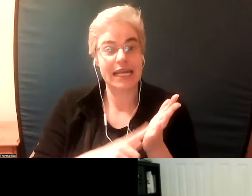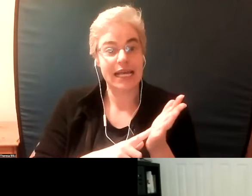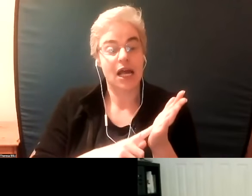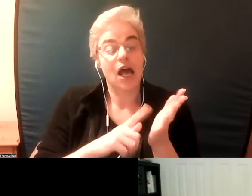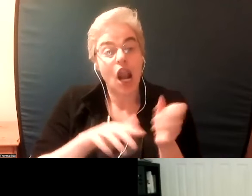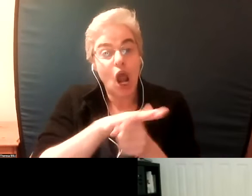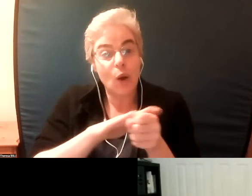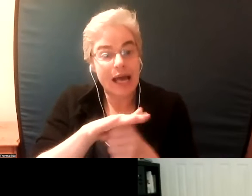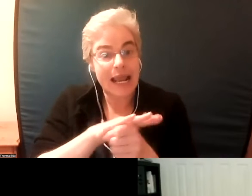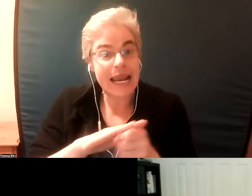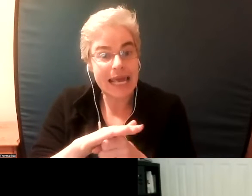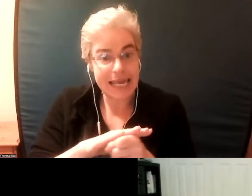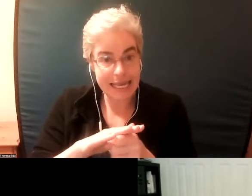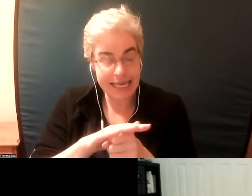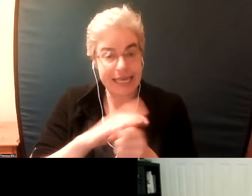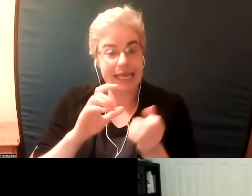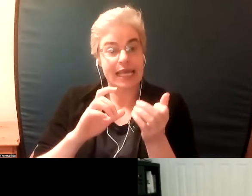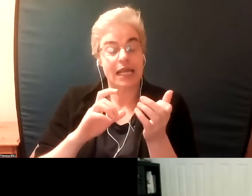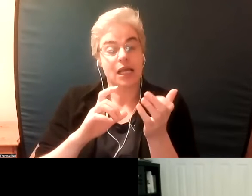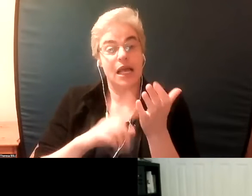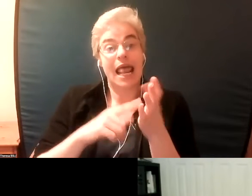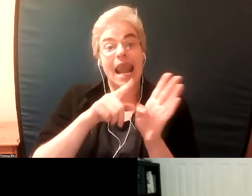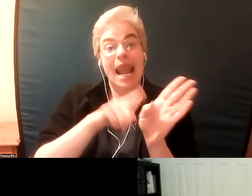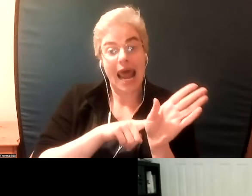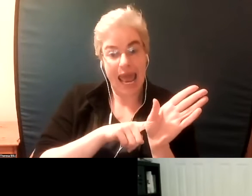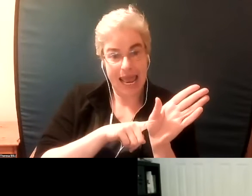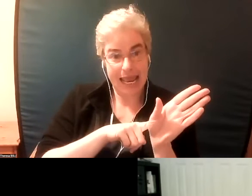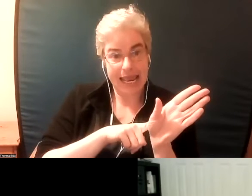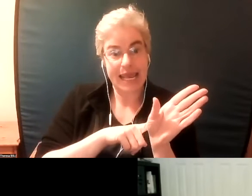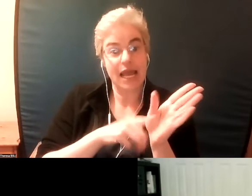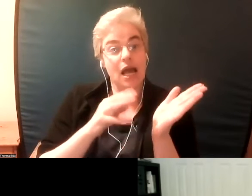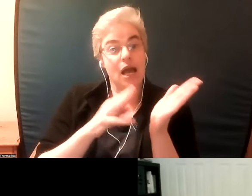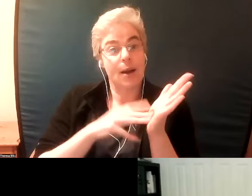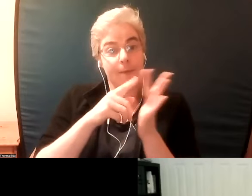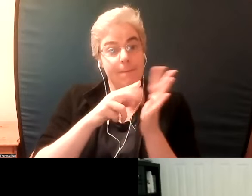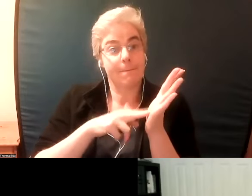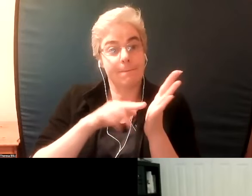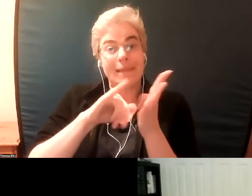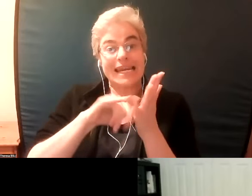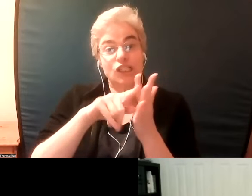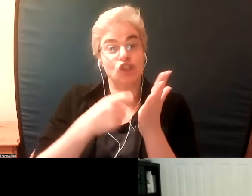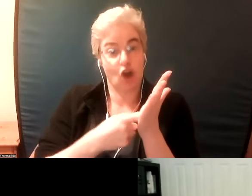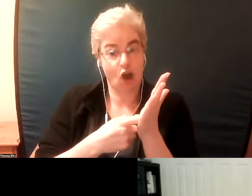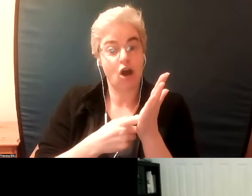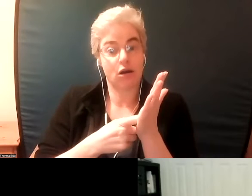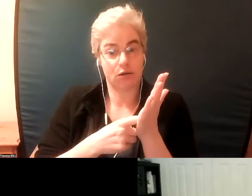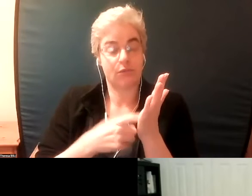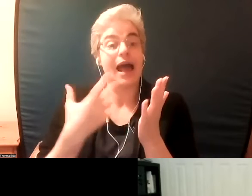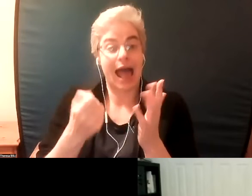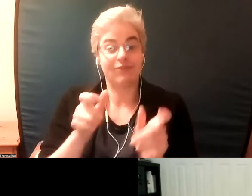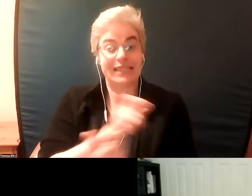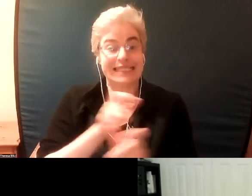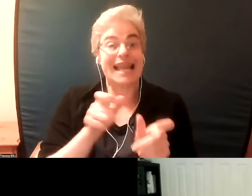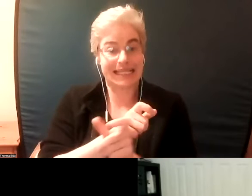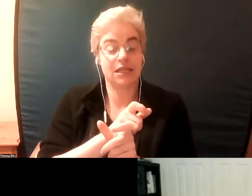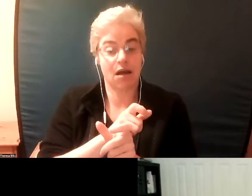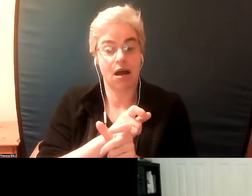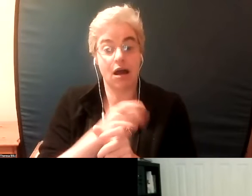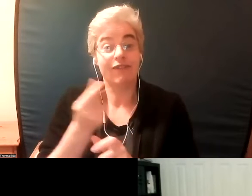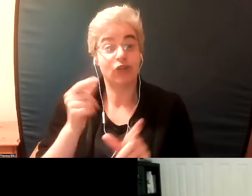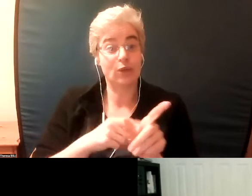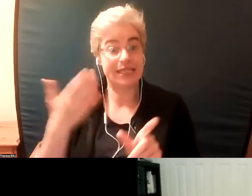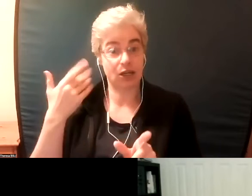locally licensed lay ministers, or local lay ministers or lay ministers, are dyslexic. A few years ago,